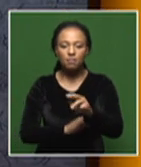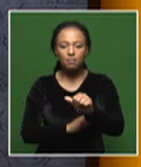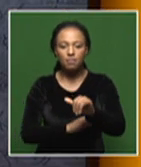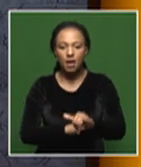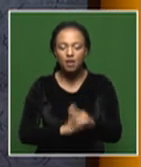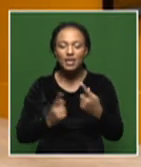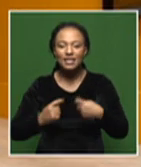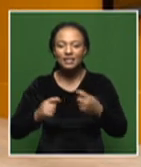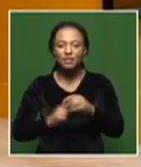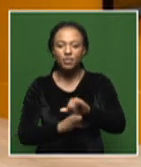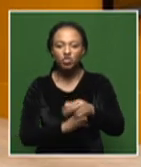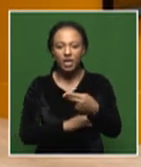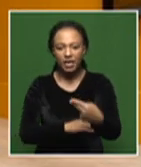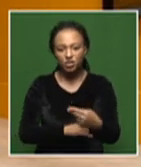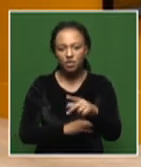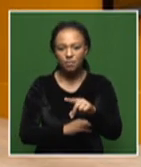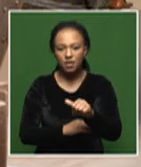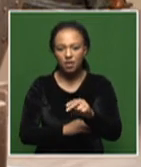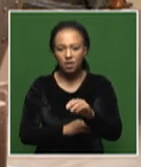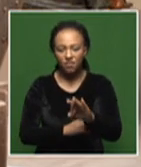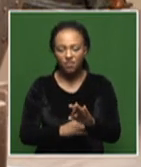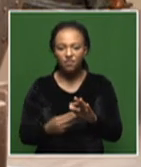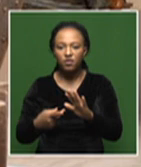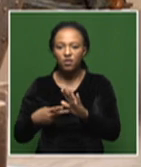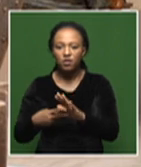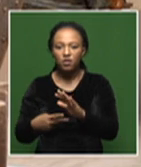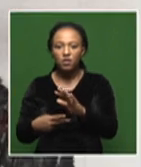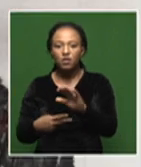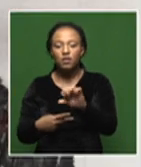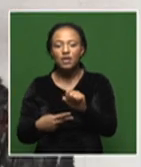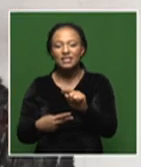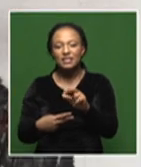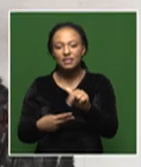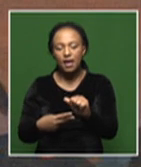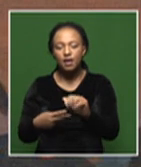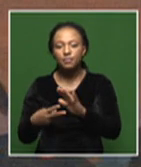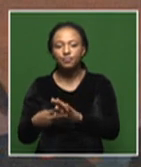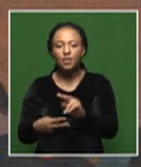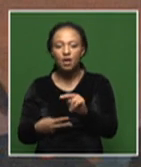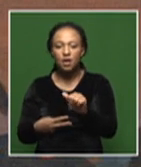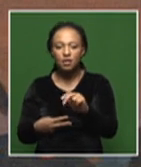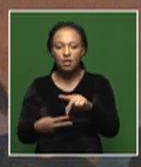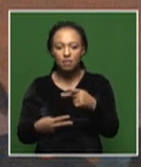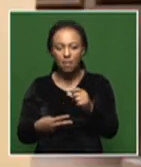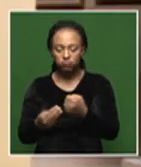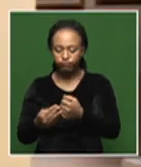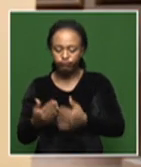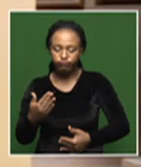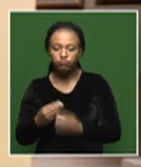feature works by J.H. Pierneef, Irma Stern, and Nandipha, Mntambo, to name a few.